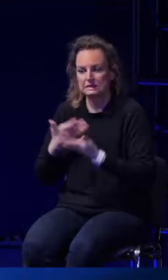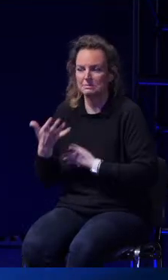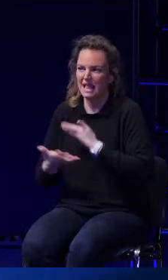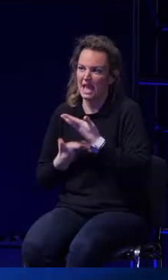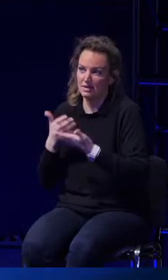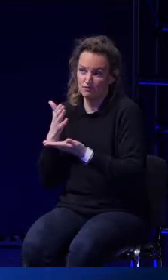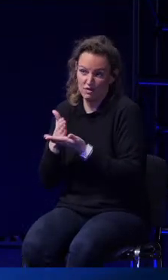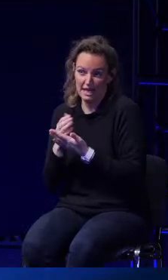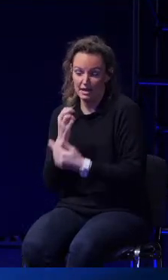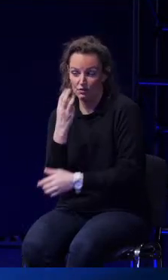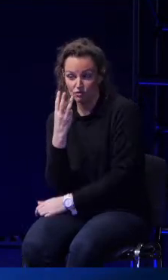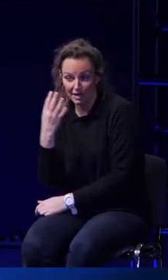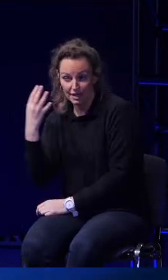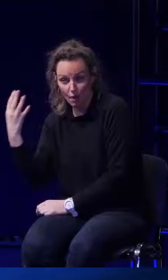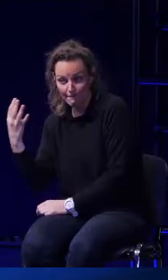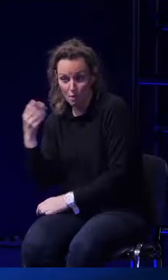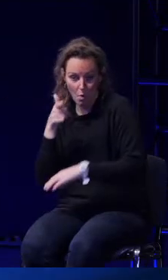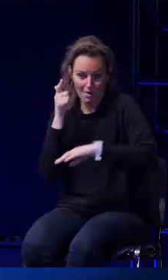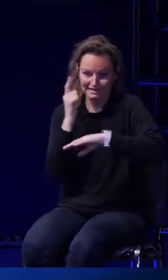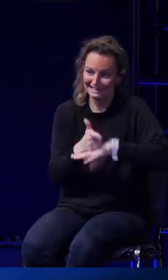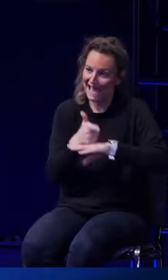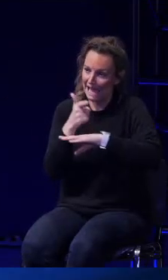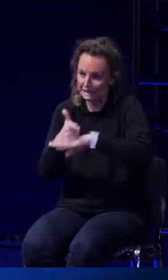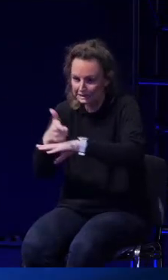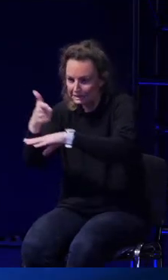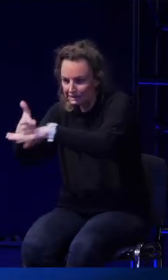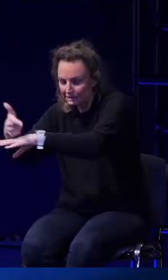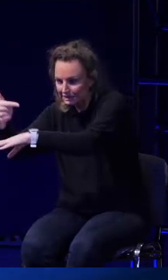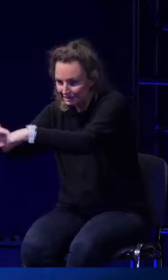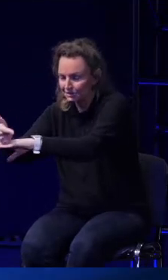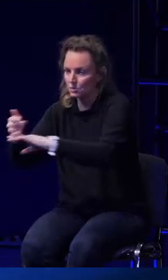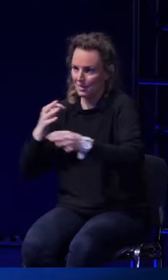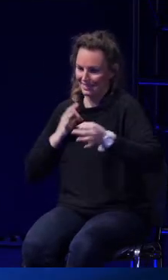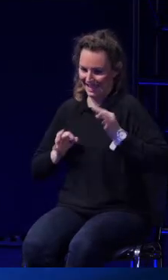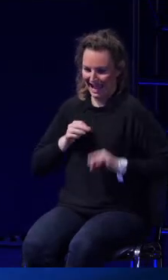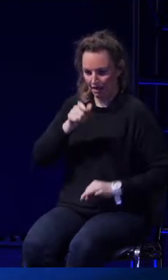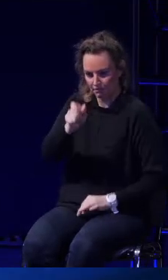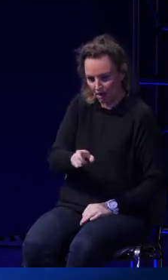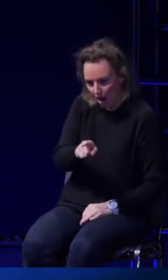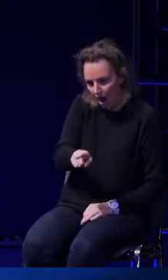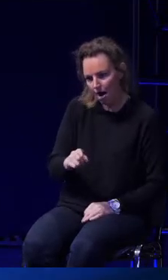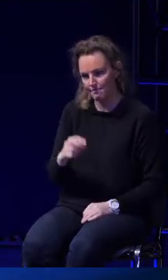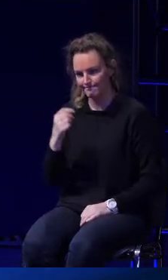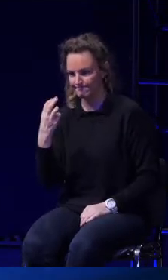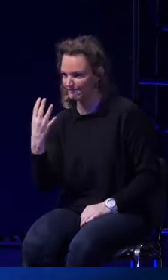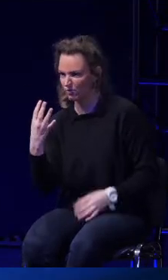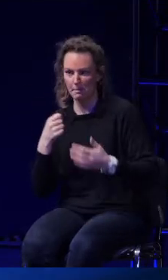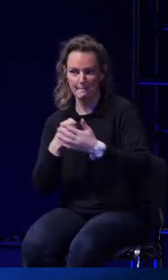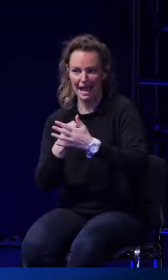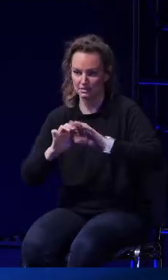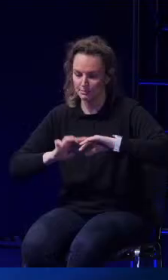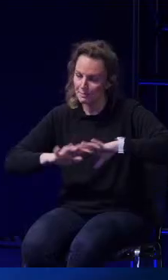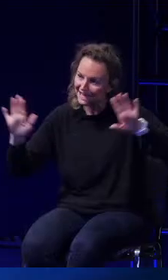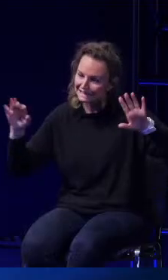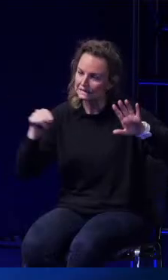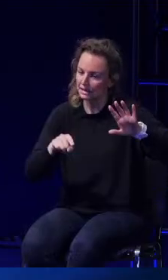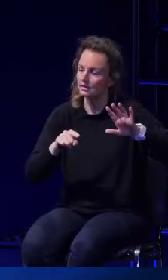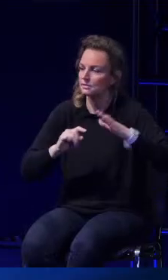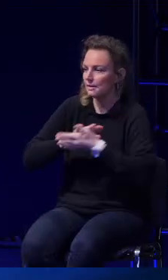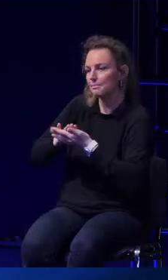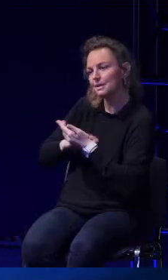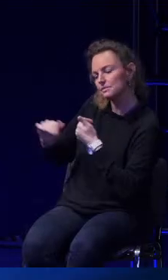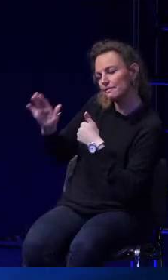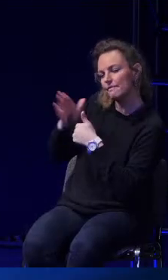or 4 takes maybe with Jim, but the first 2, on a new set will be quite speculative for me,